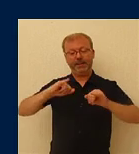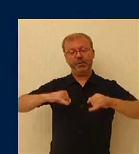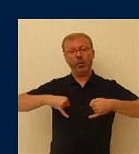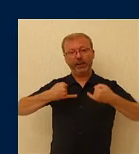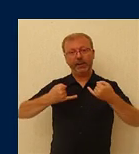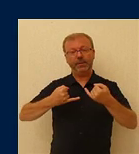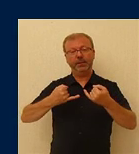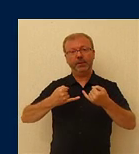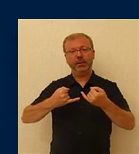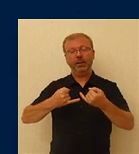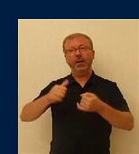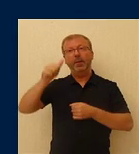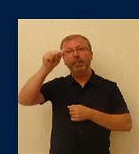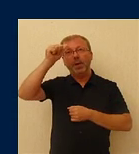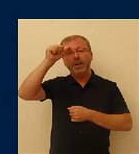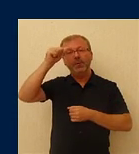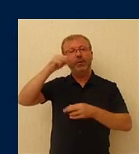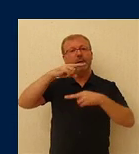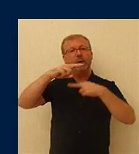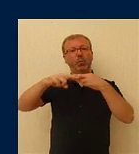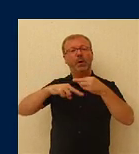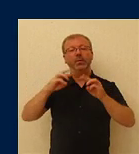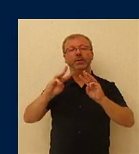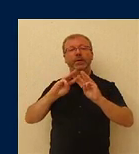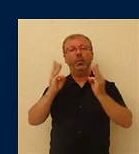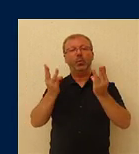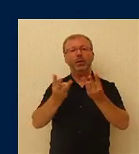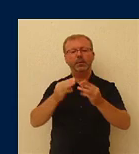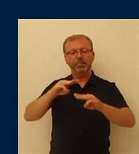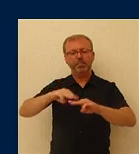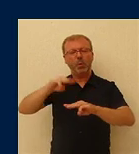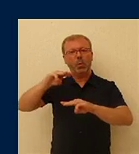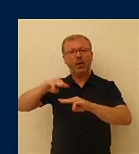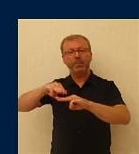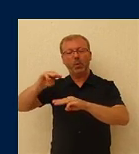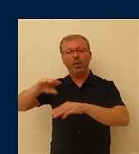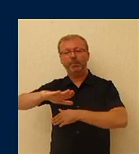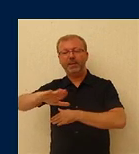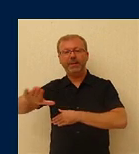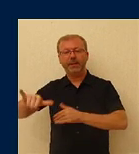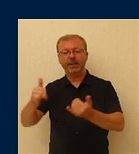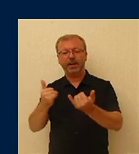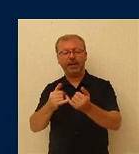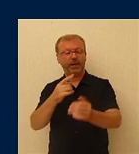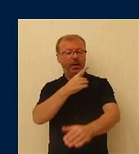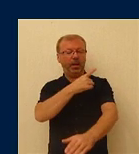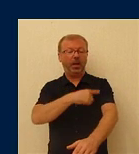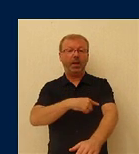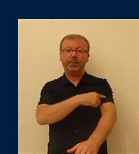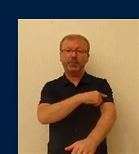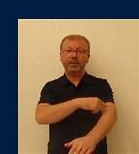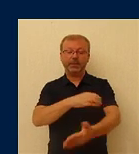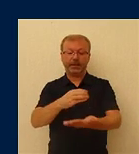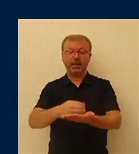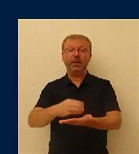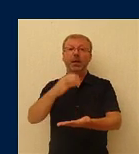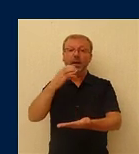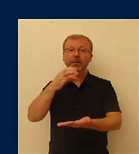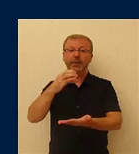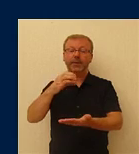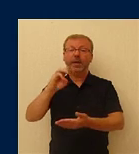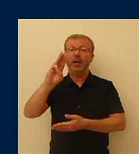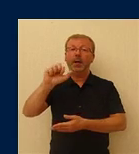The labyrinth is enjoying a revival around the world as more and more places like